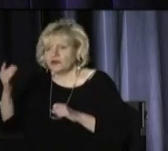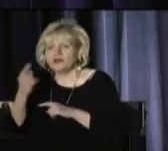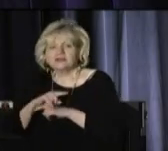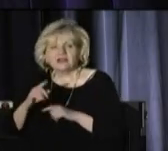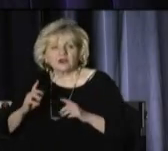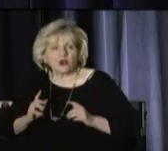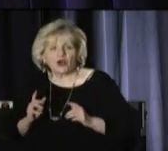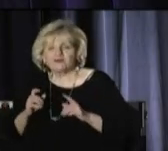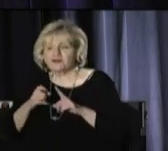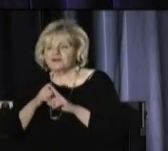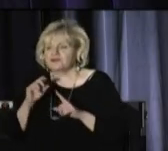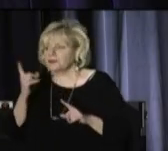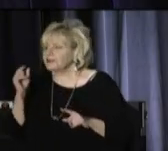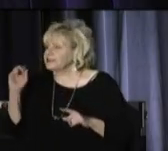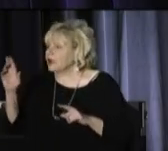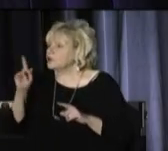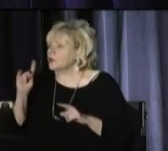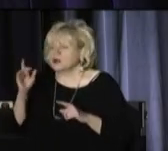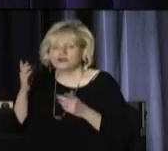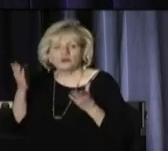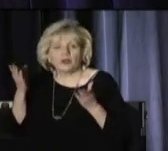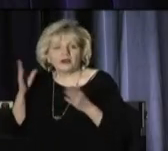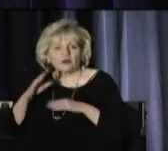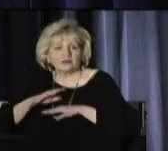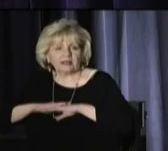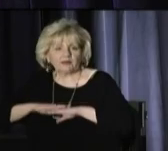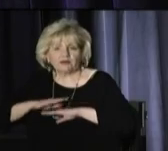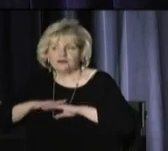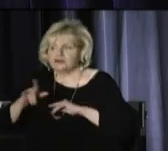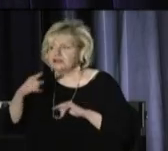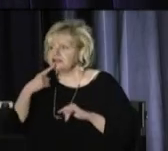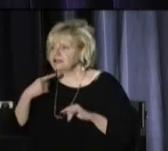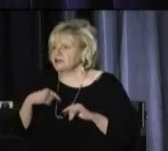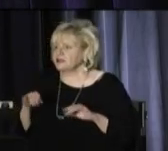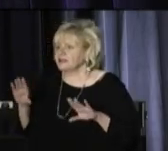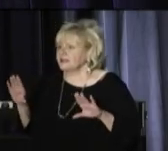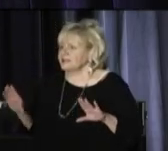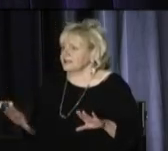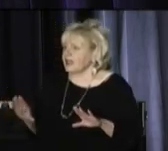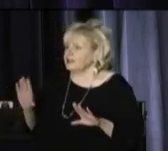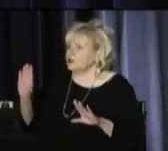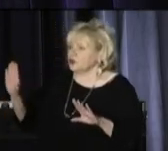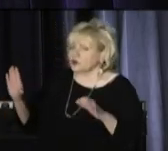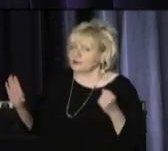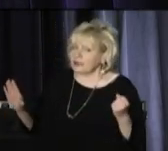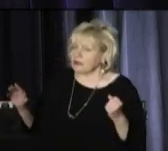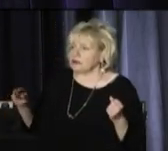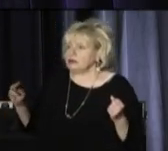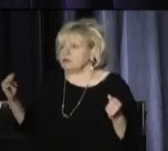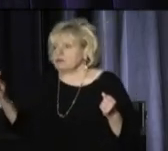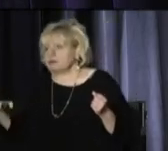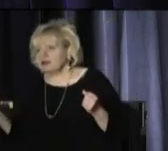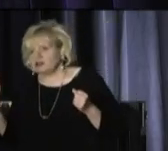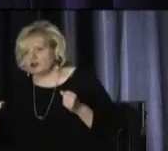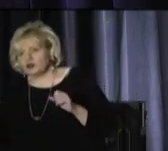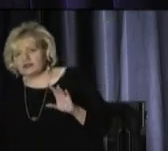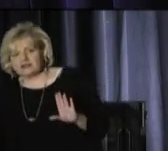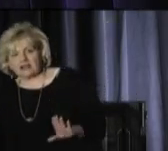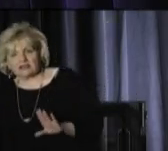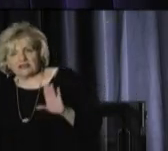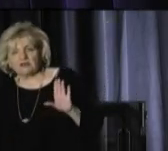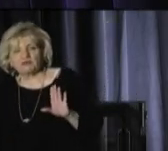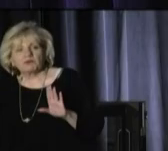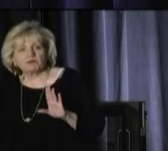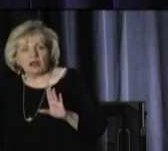the diner where she waited tables. She always said Sunday was her Saturday and Monday was her Sunday, but what I